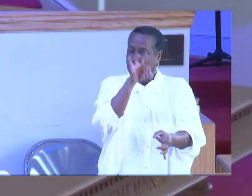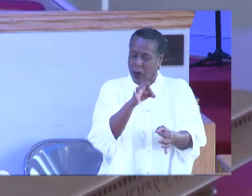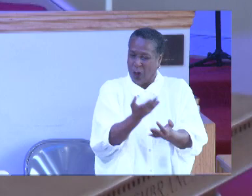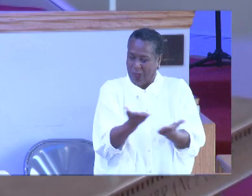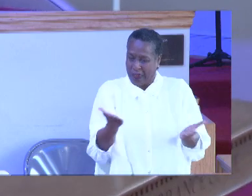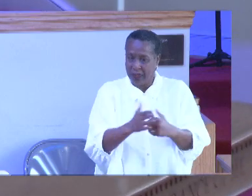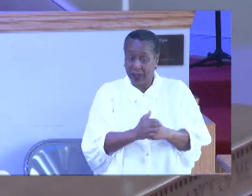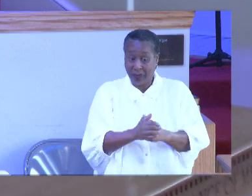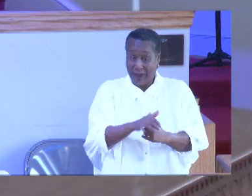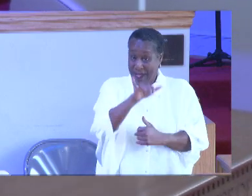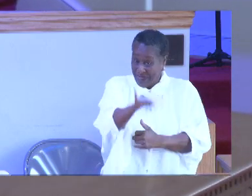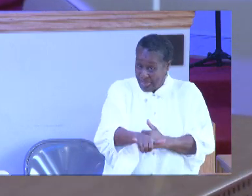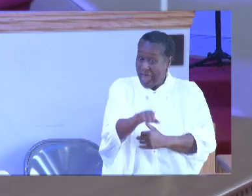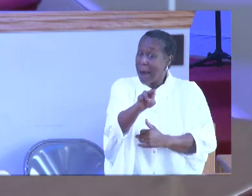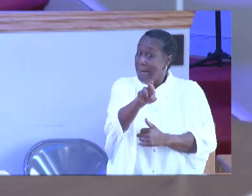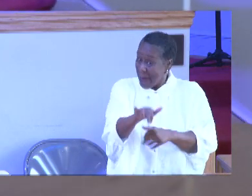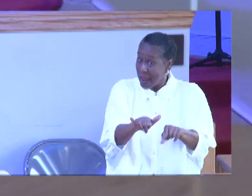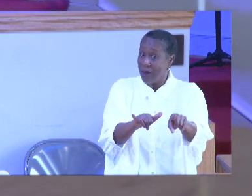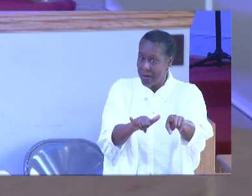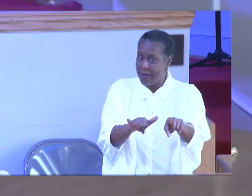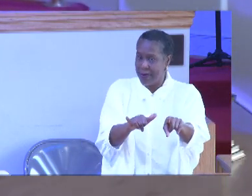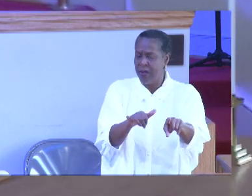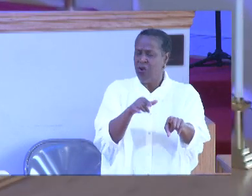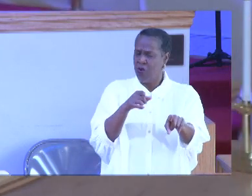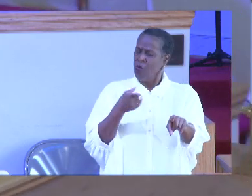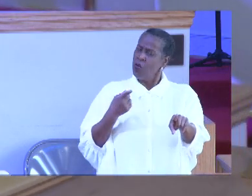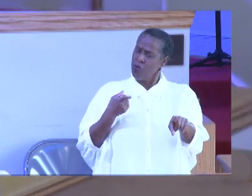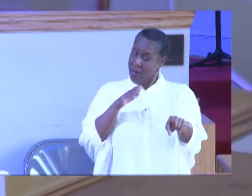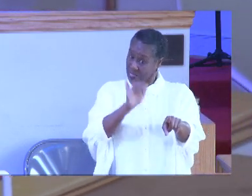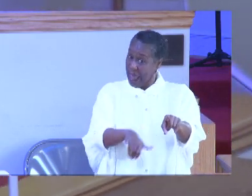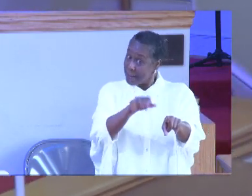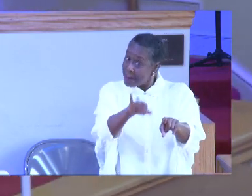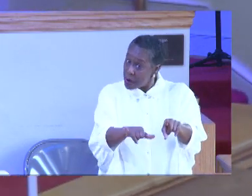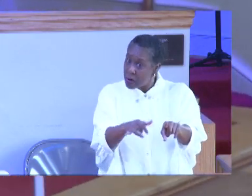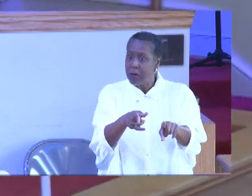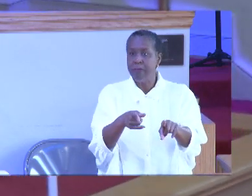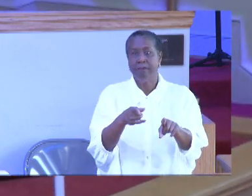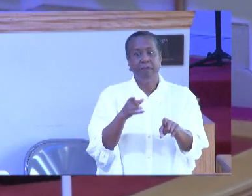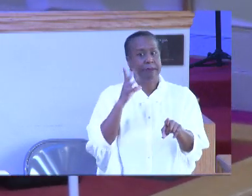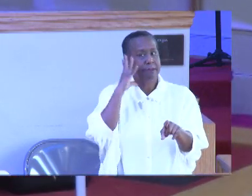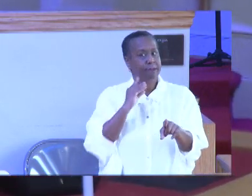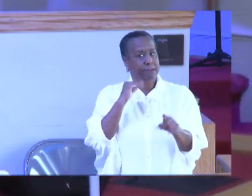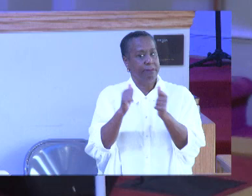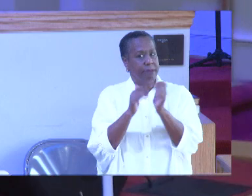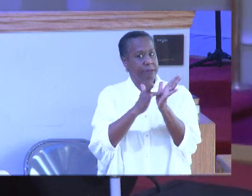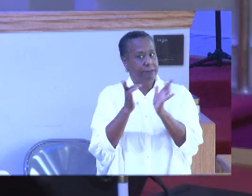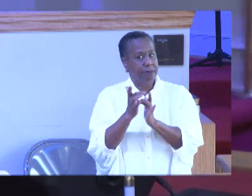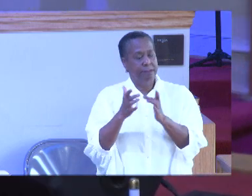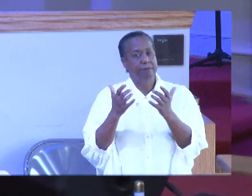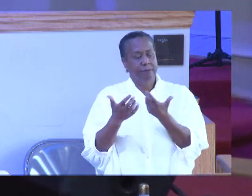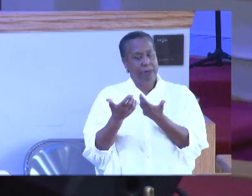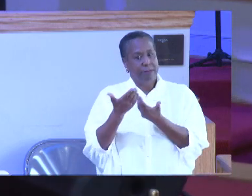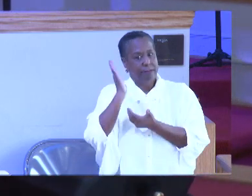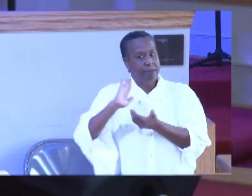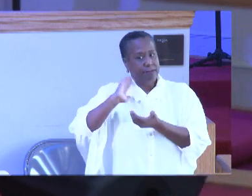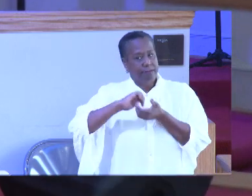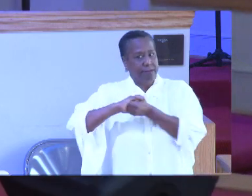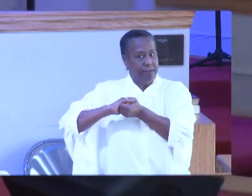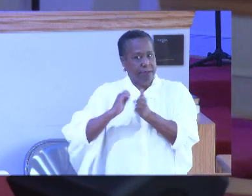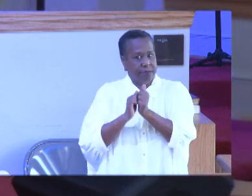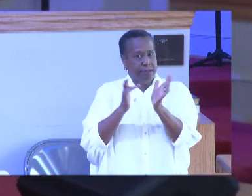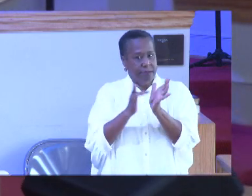matters. It's this Mary who we presumably has worshiped him by breaking open